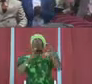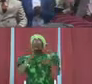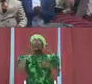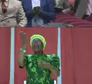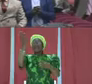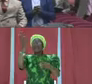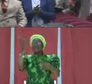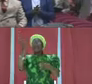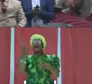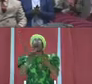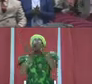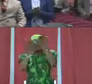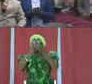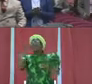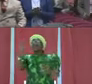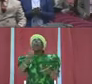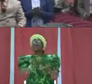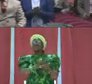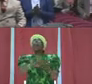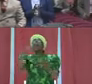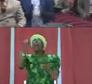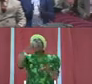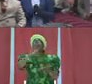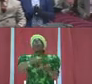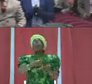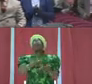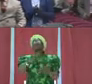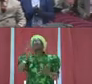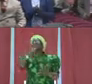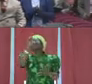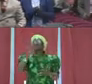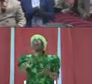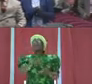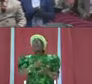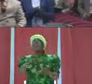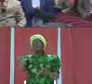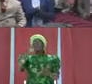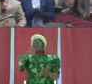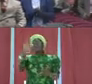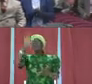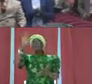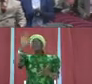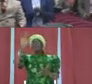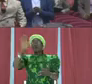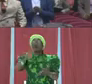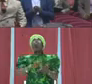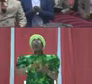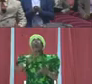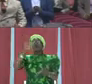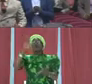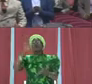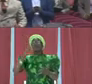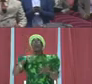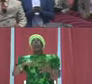sanctify it, use it for your glory. Breathe on our finances, O Lord.